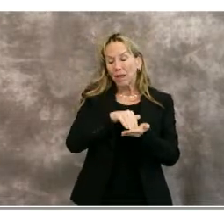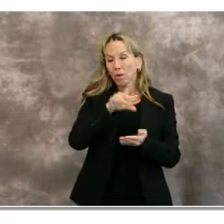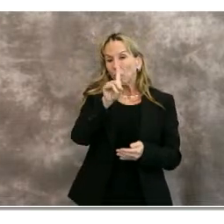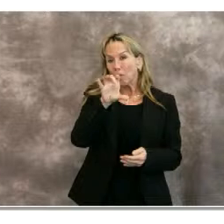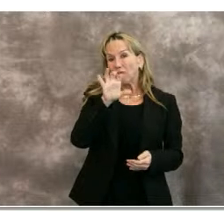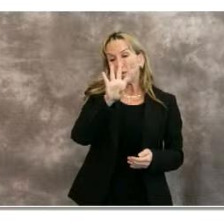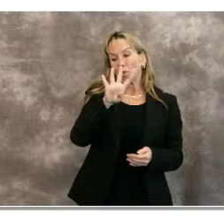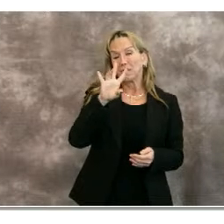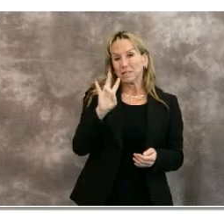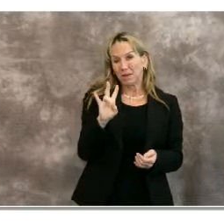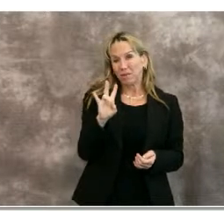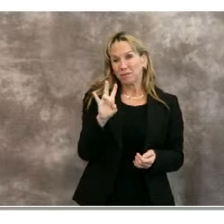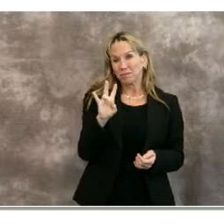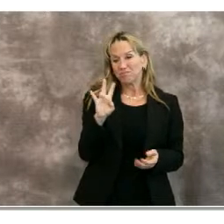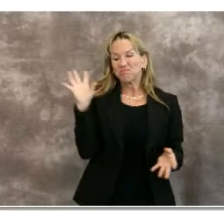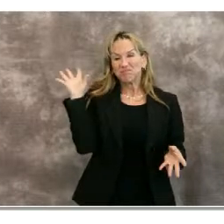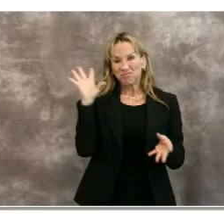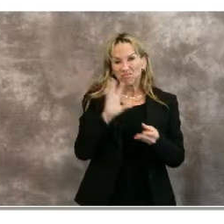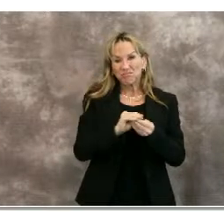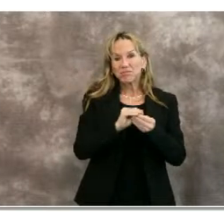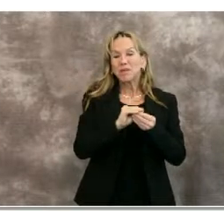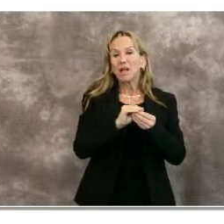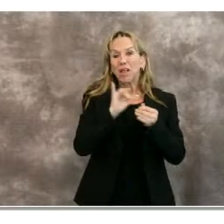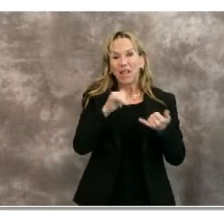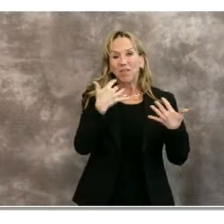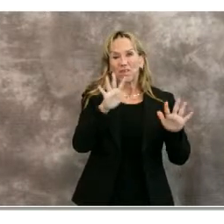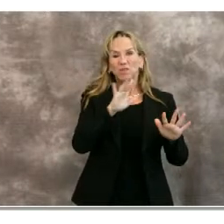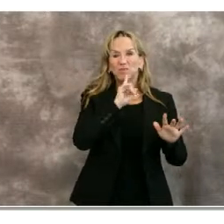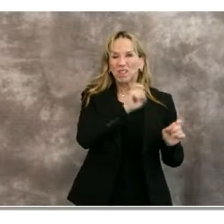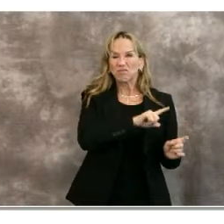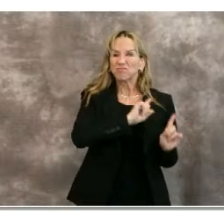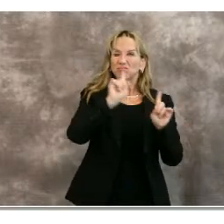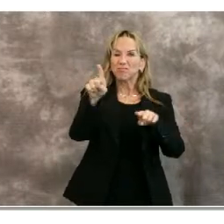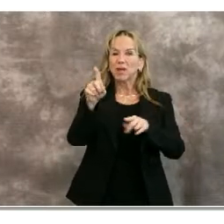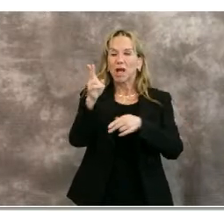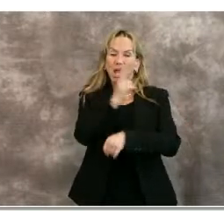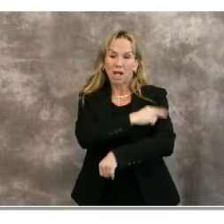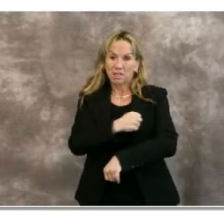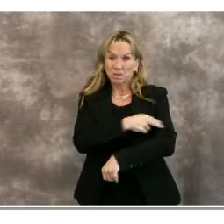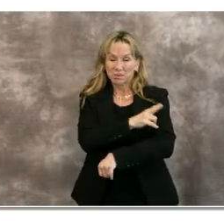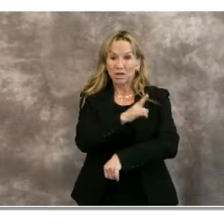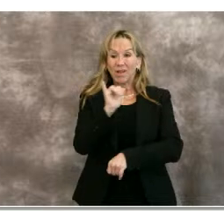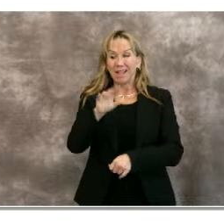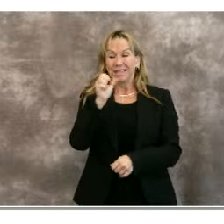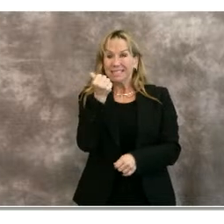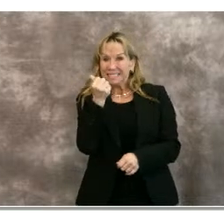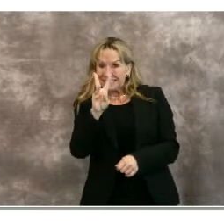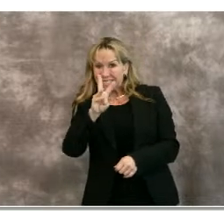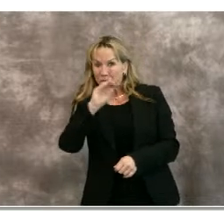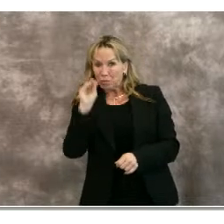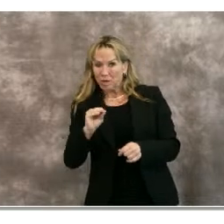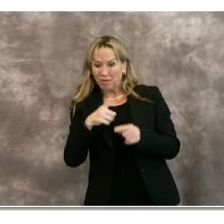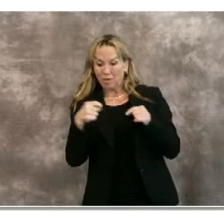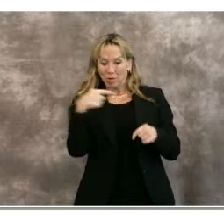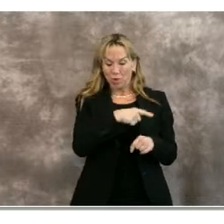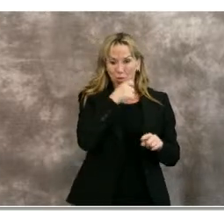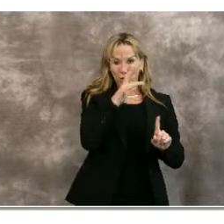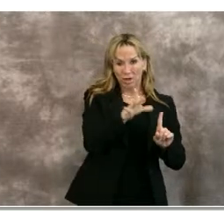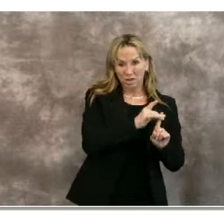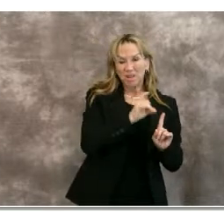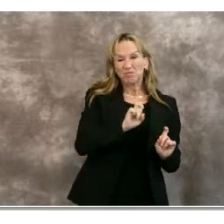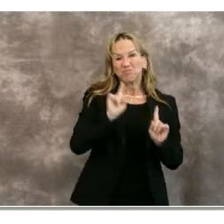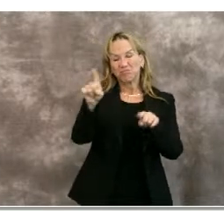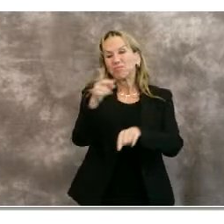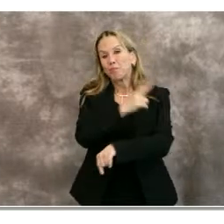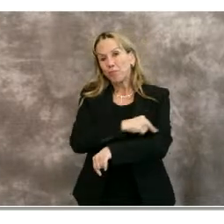1,447 cases that have been hospitalized, and this is 16% of the total number. And of